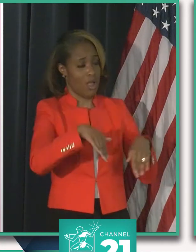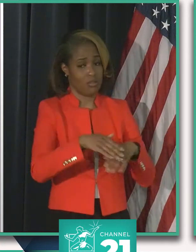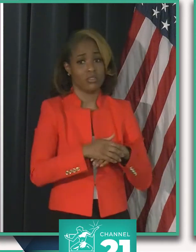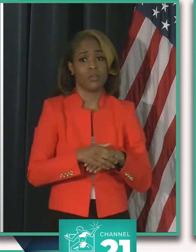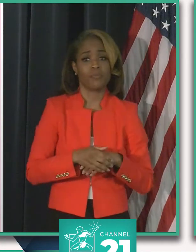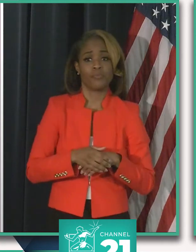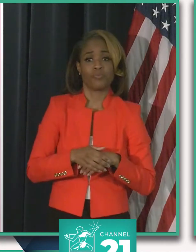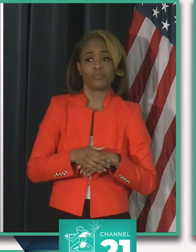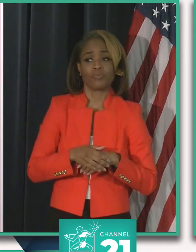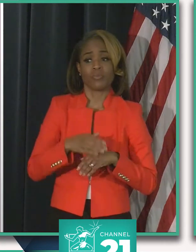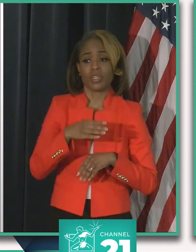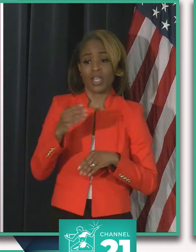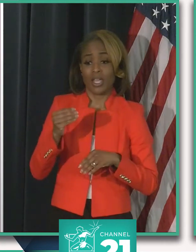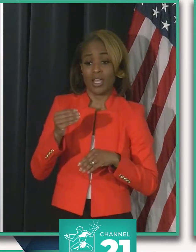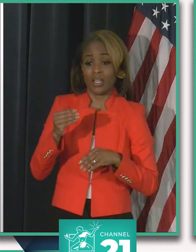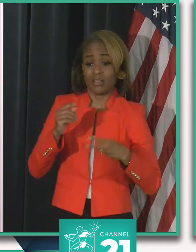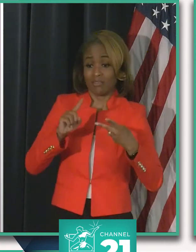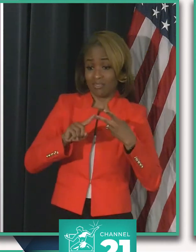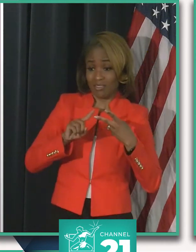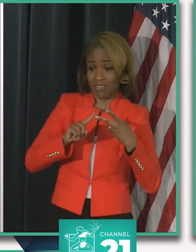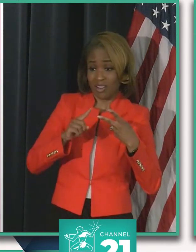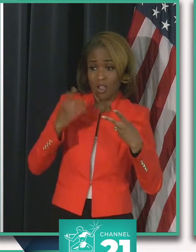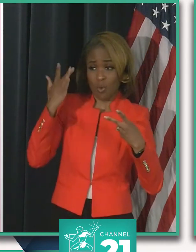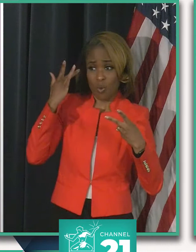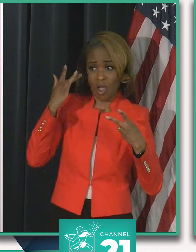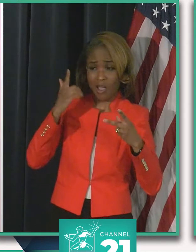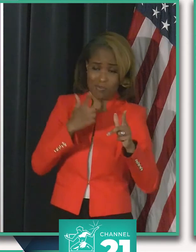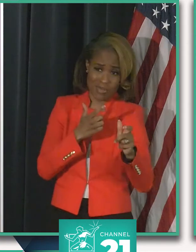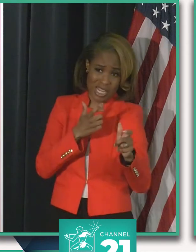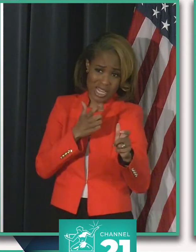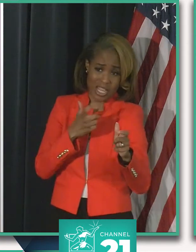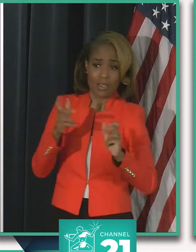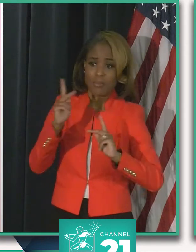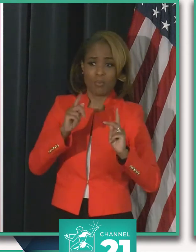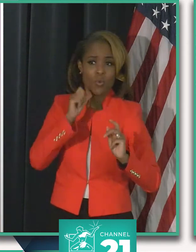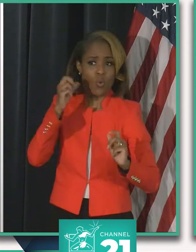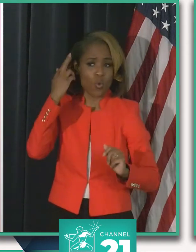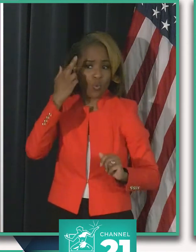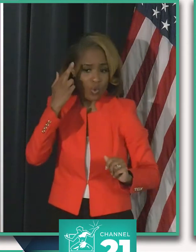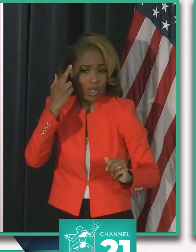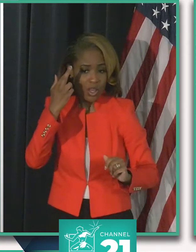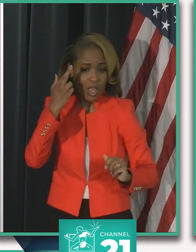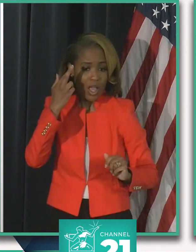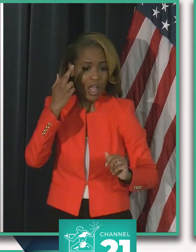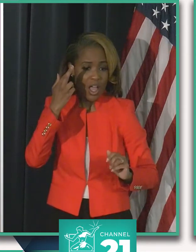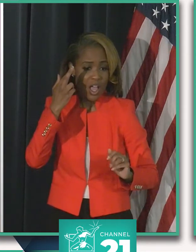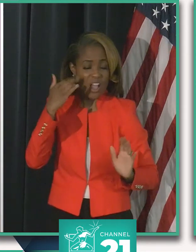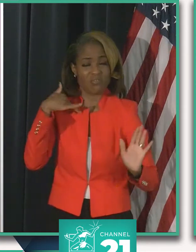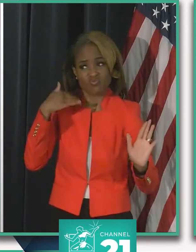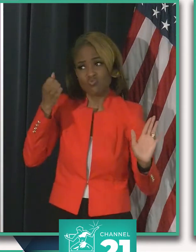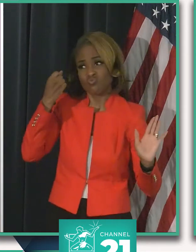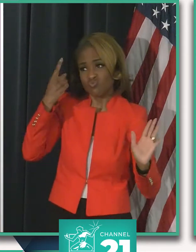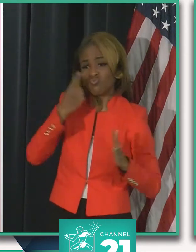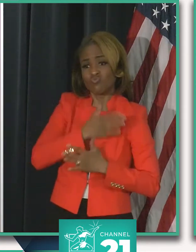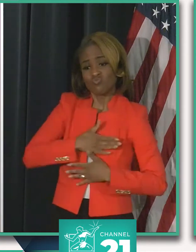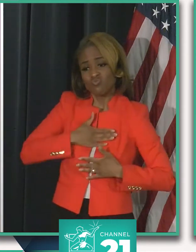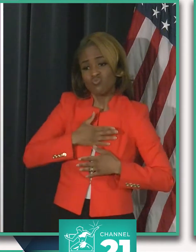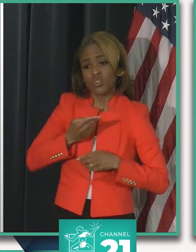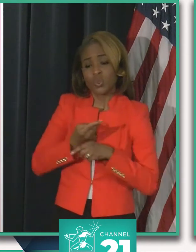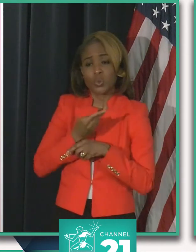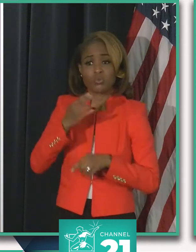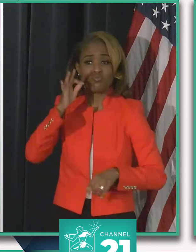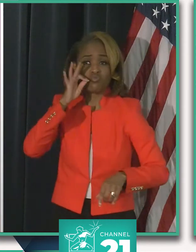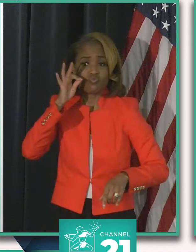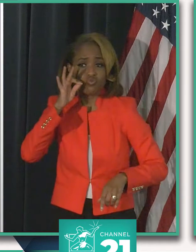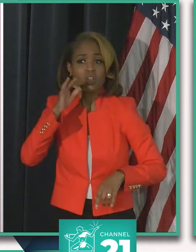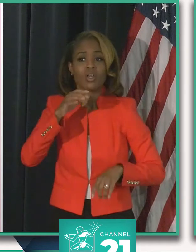two, the reason for all the speeding, and people do not realize that this, I don't understand the recreational use of marijuana, and we